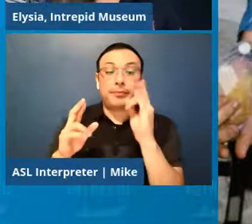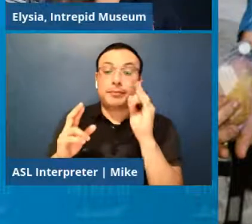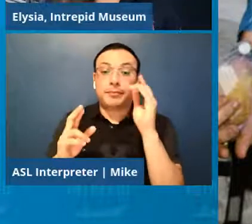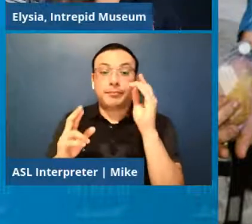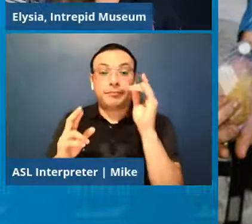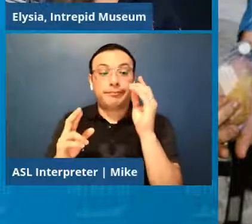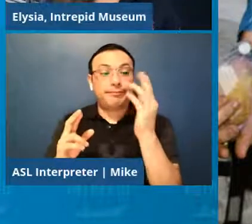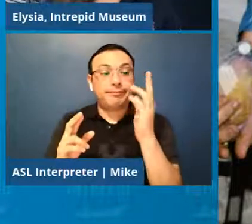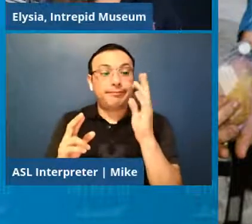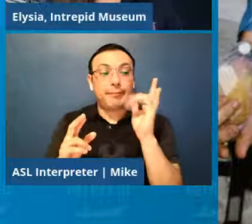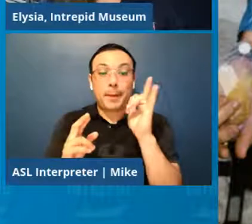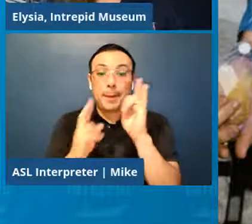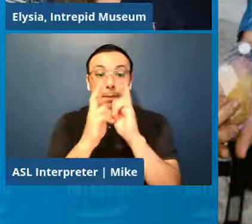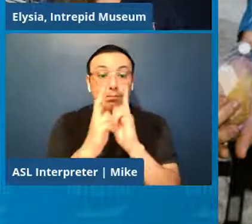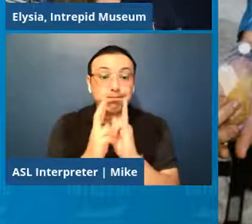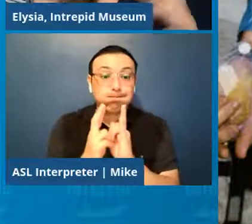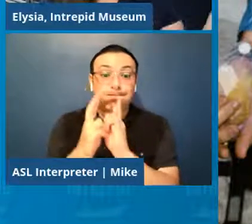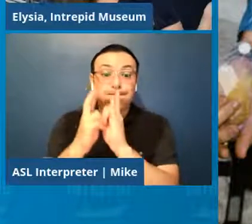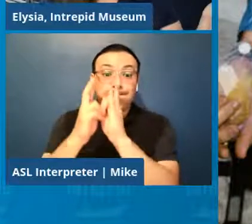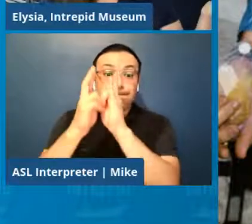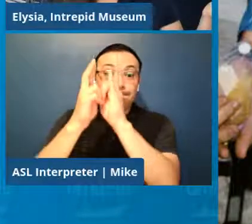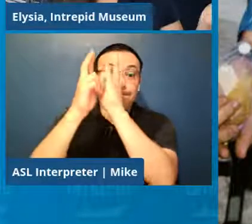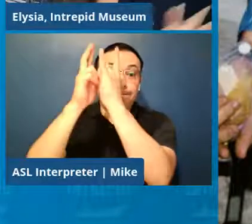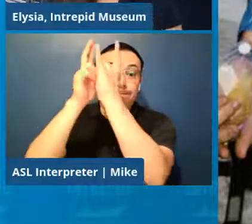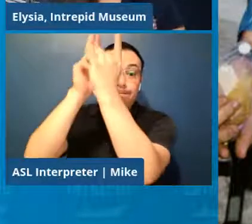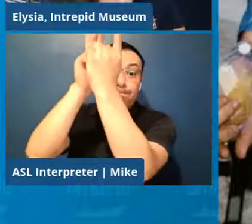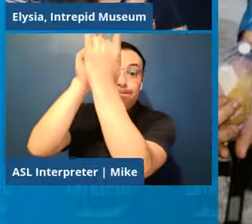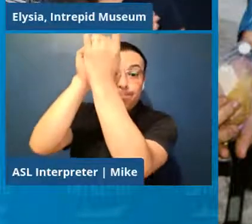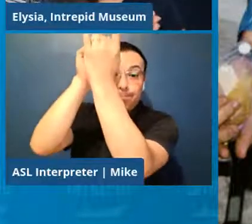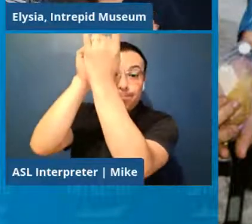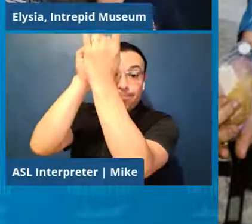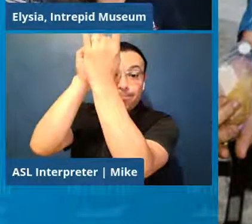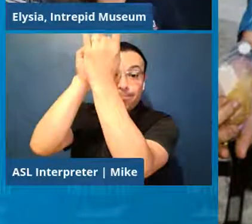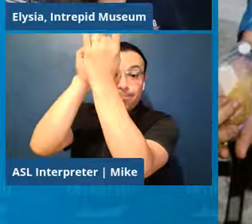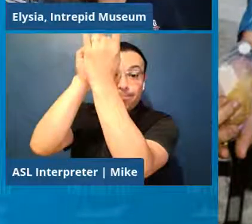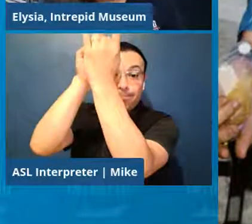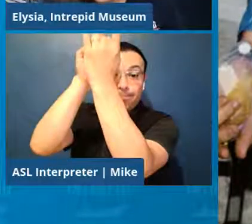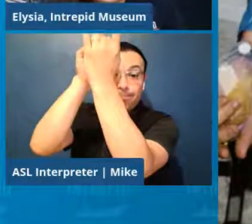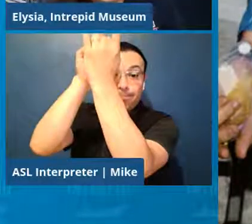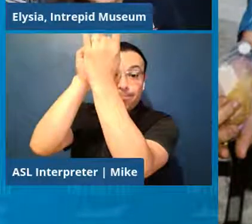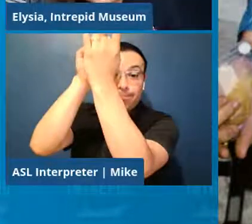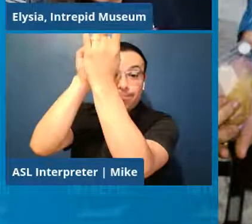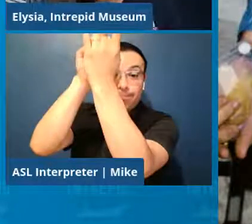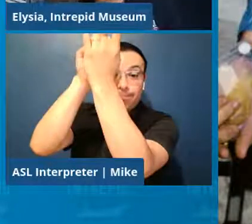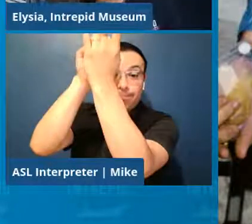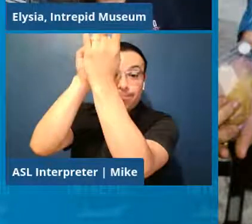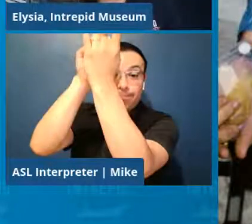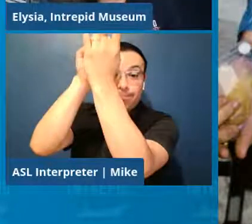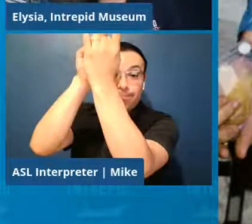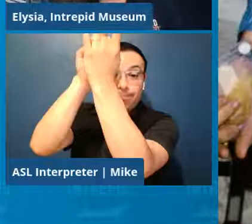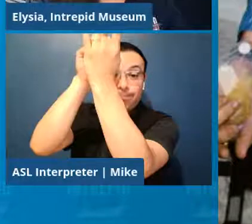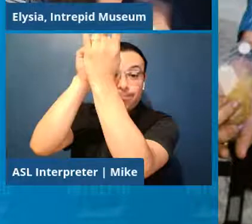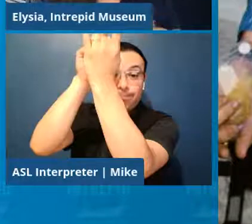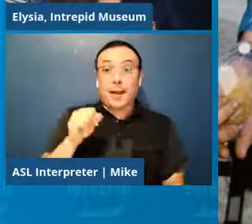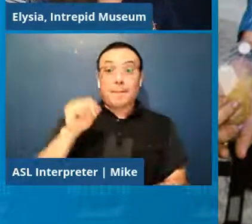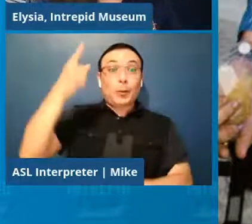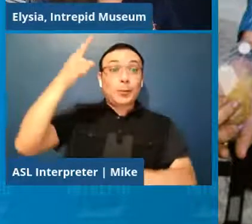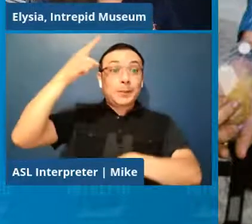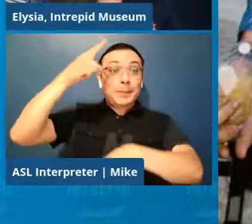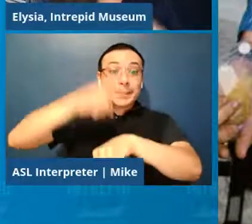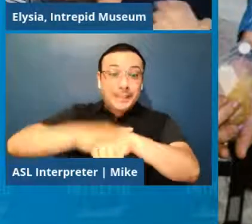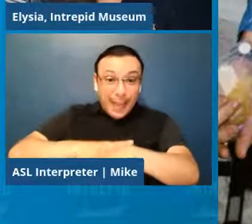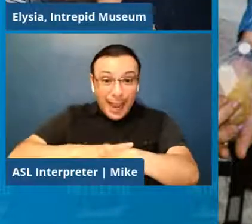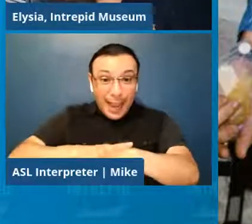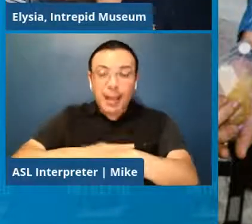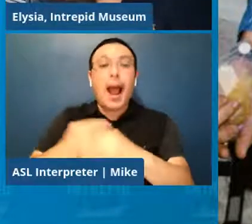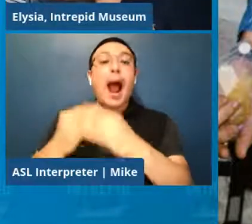in space? As you can guess, corned beef, all properly irradiated and sealed this time, though. But back to